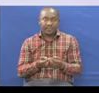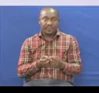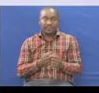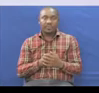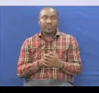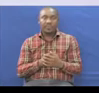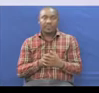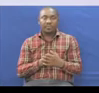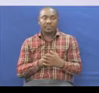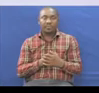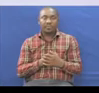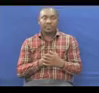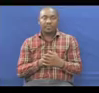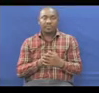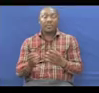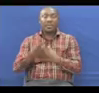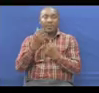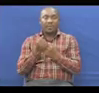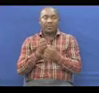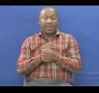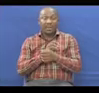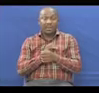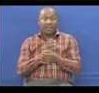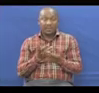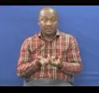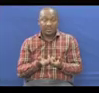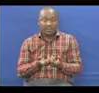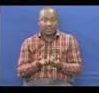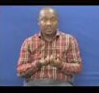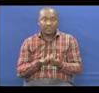I said we have characteristics